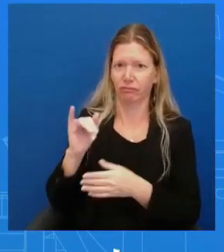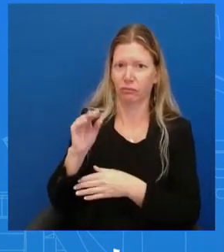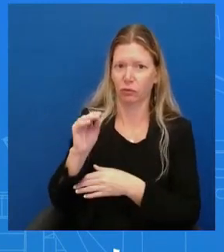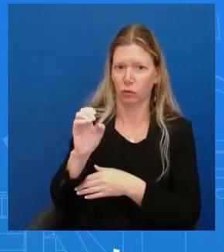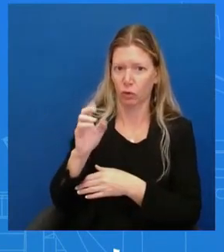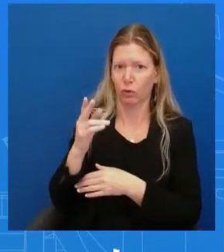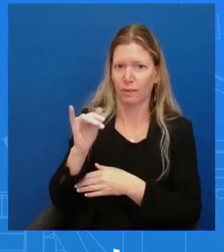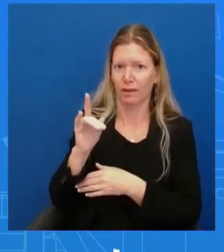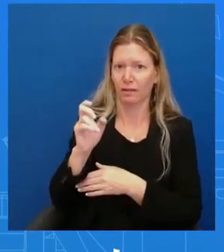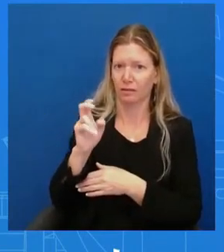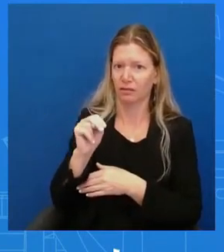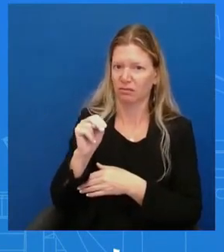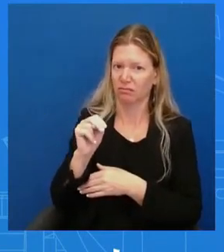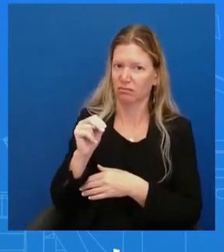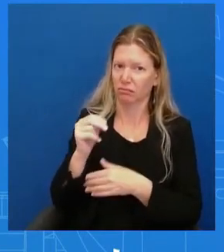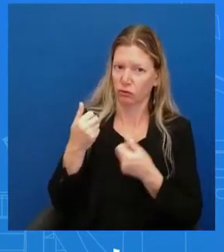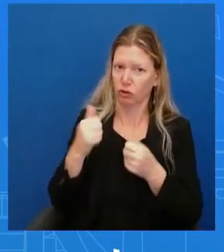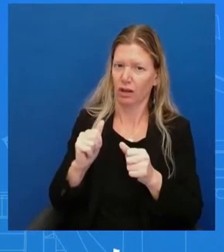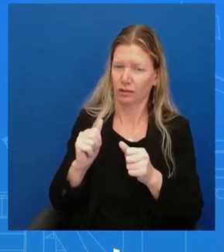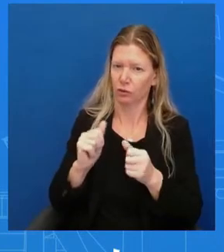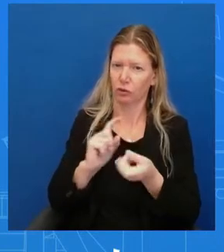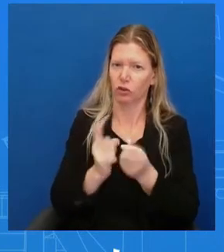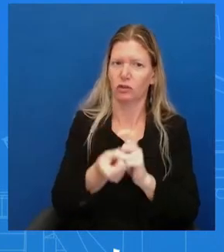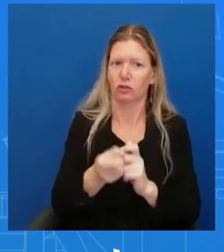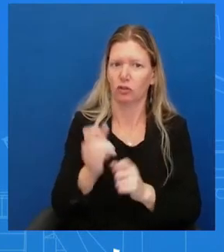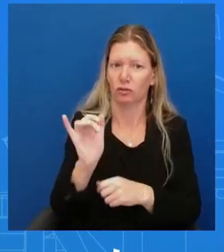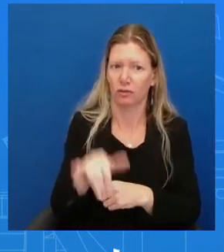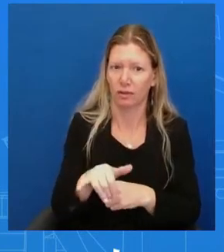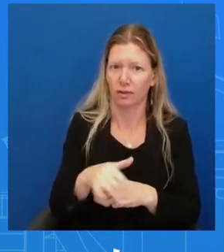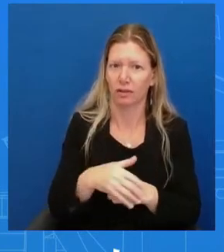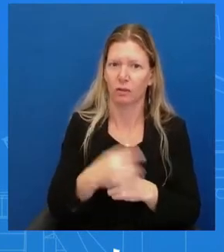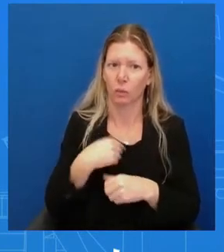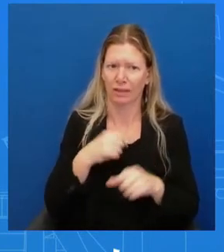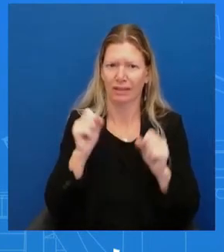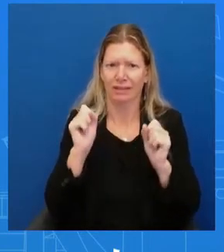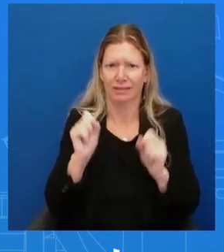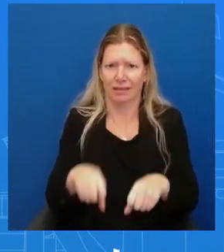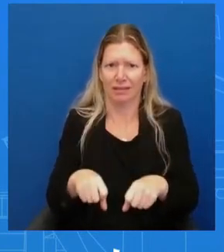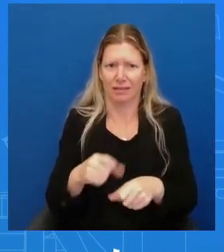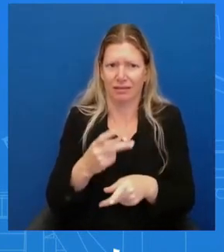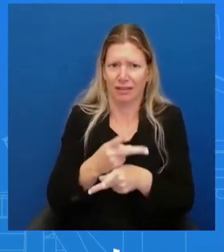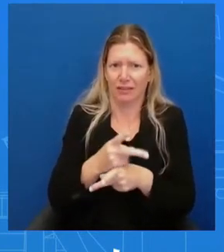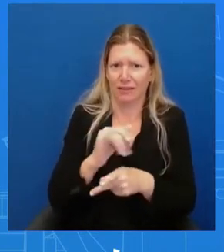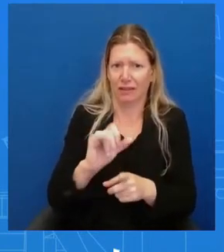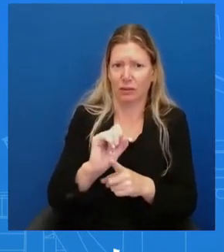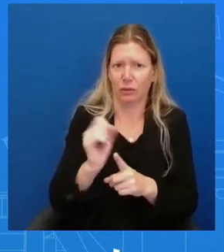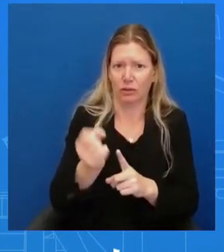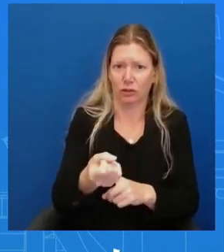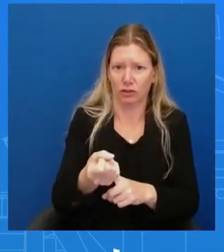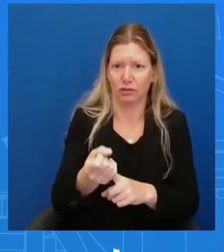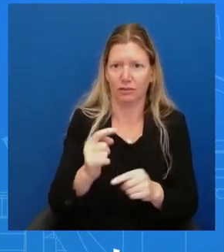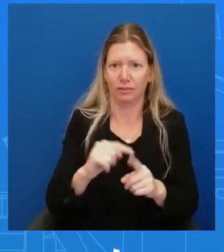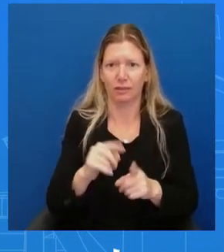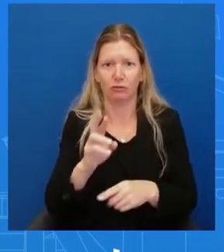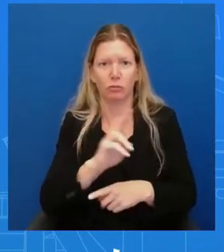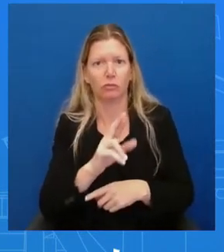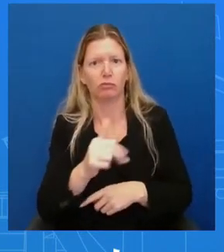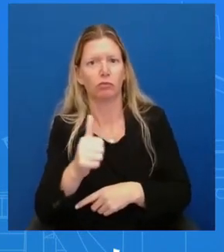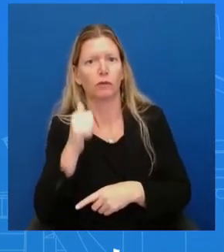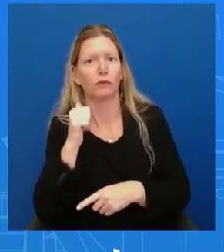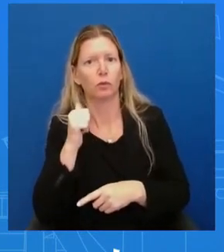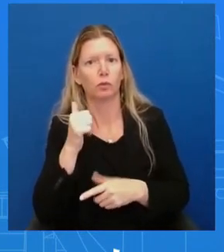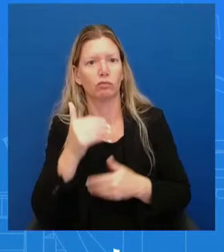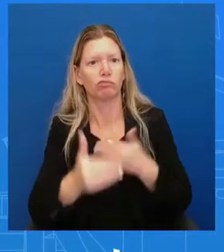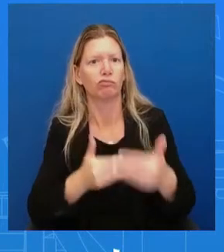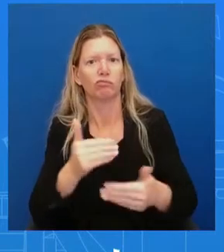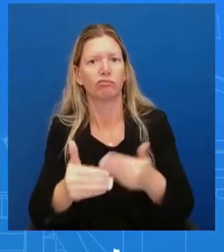this. We can actually deal with what we're seeing. And because they didn't move forward, right, because they didn't move forward with this proposal, because of the last president, and because